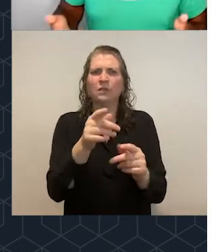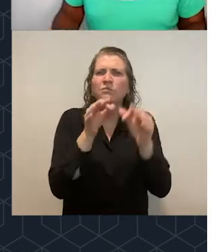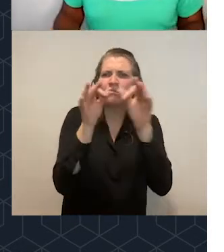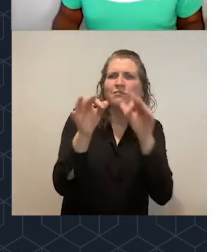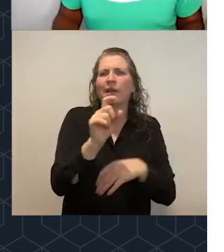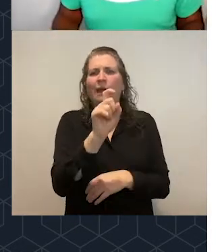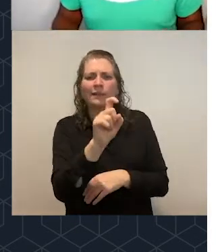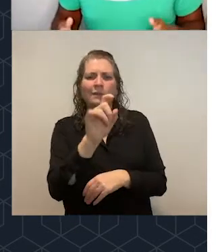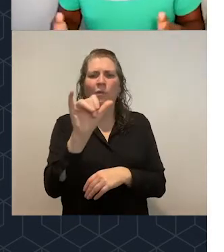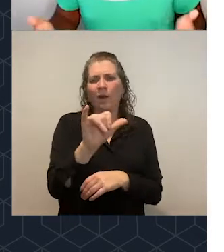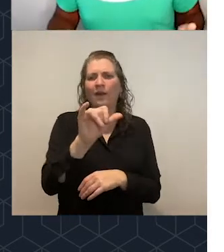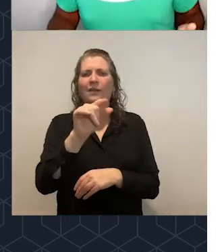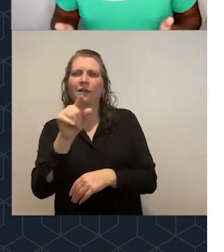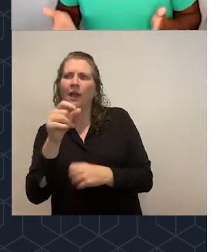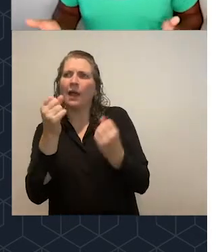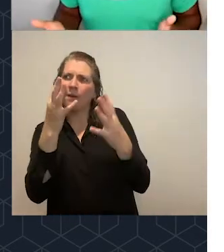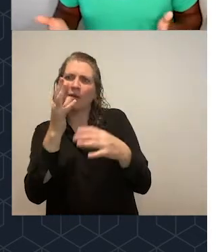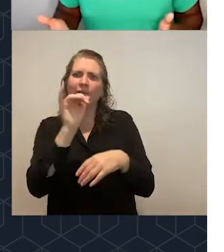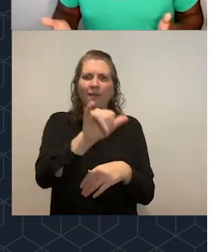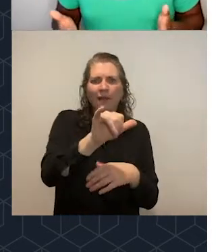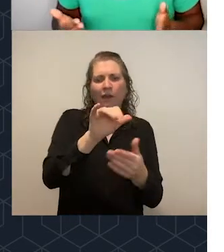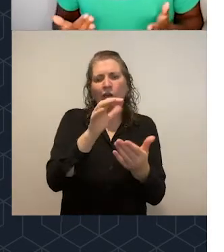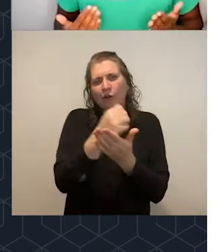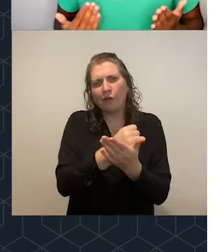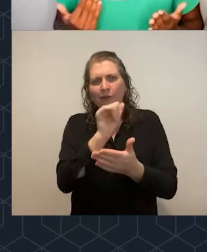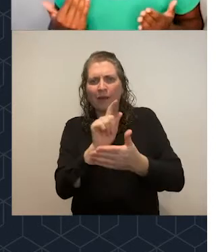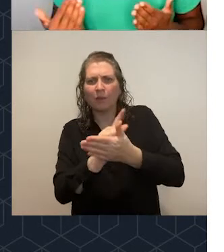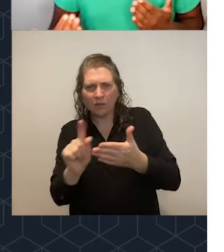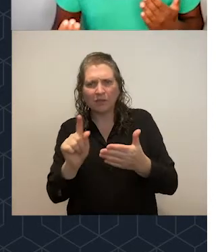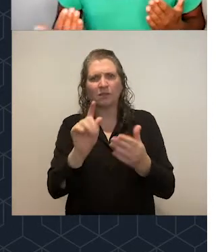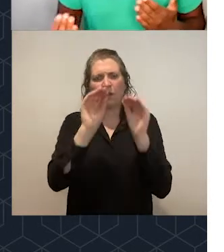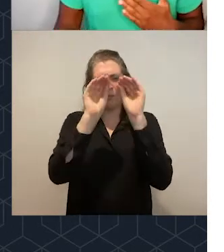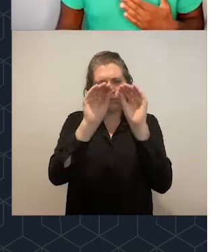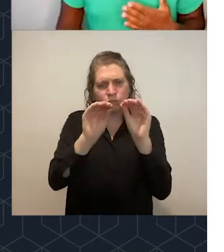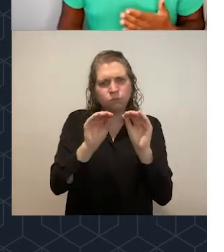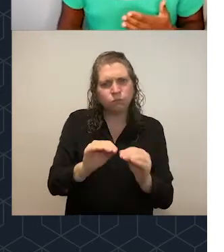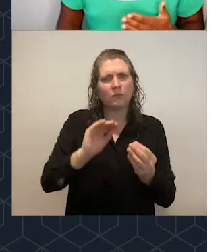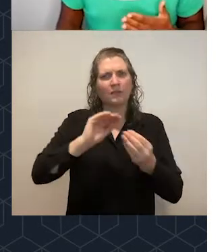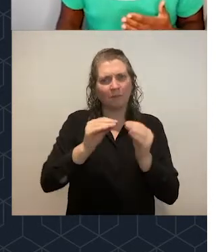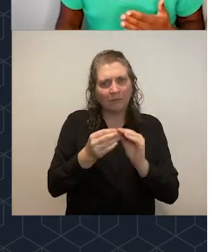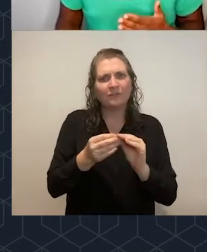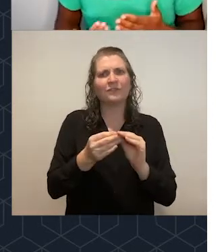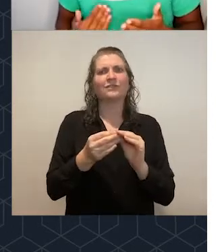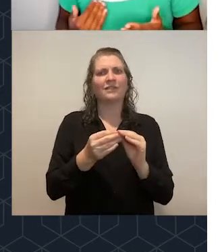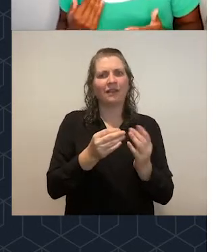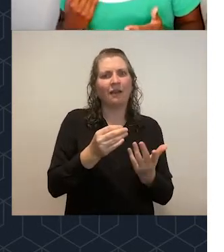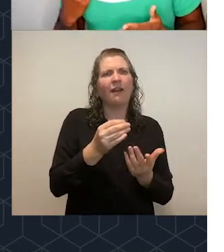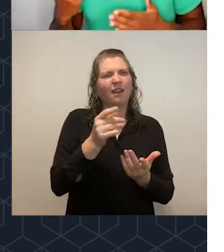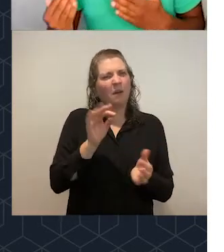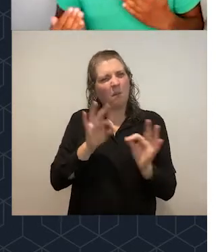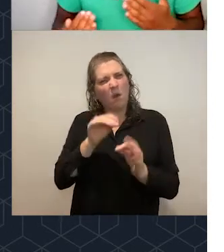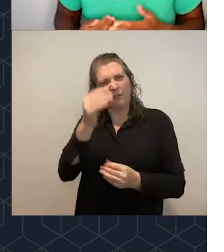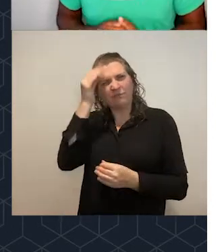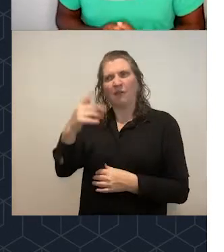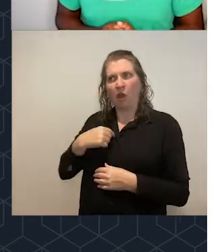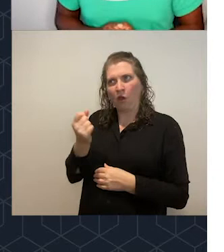professional experiences in this particular session, you notice that we're taking a data-driven opportunity here. Execute X,